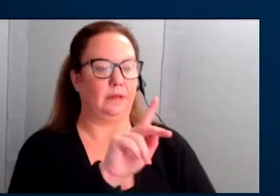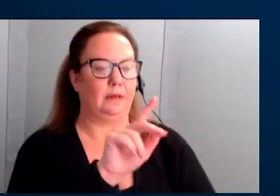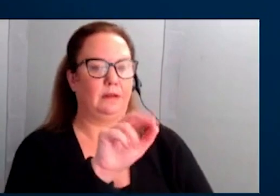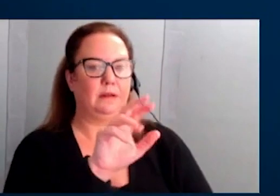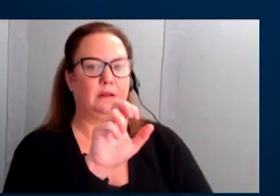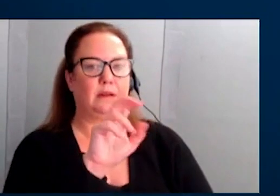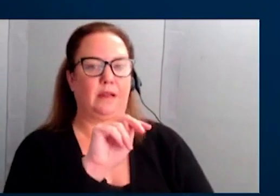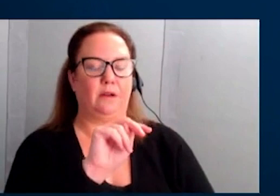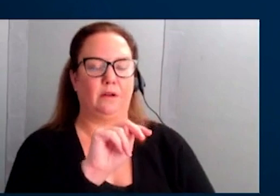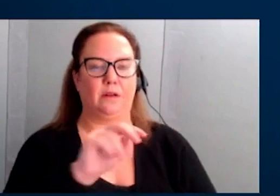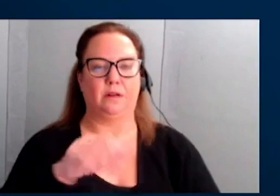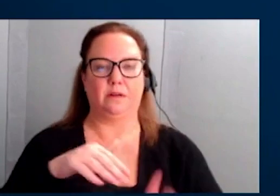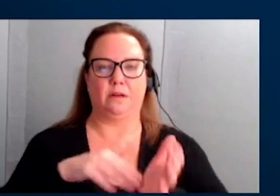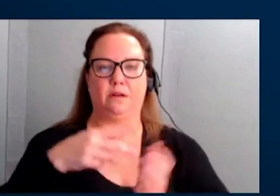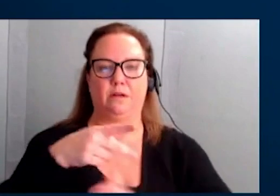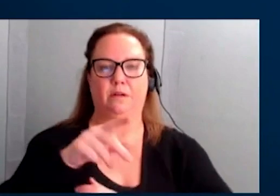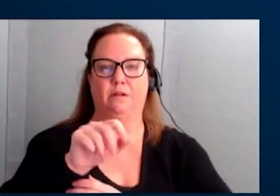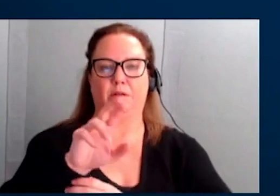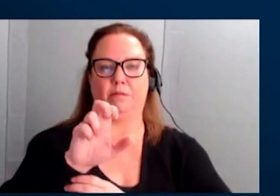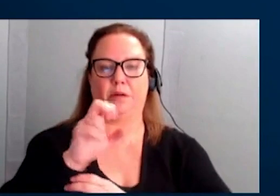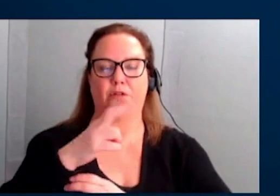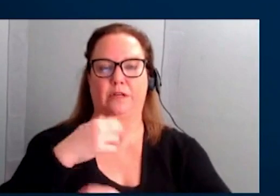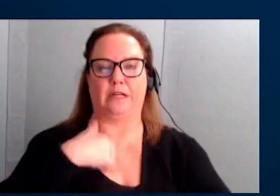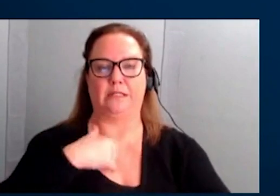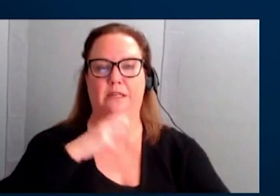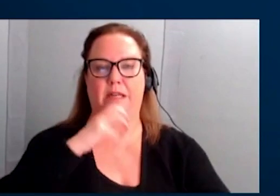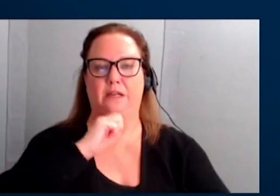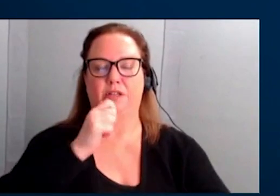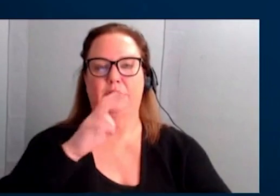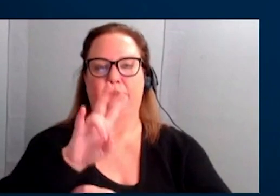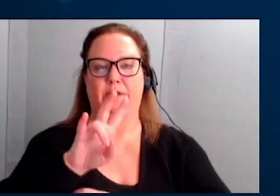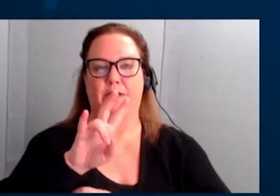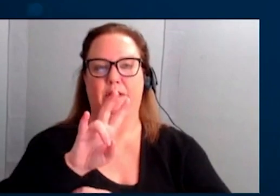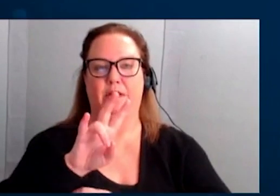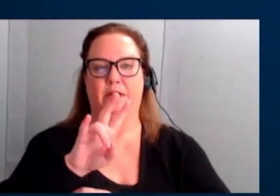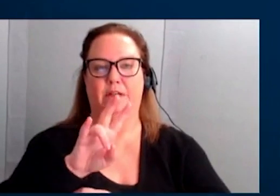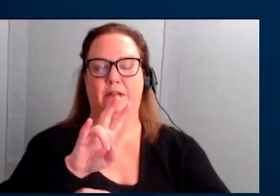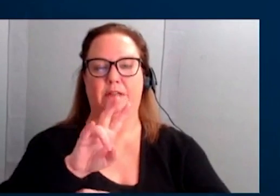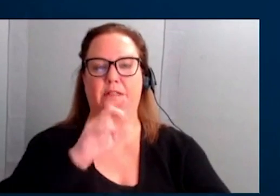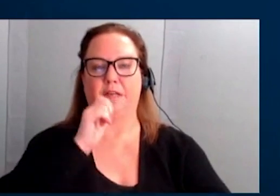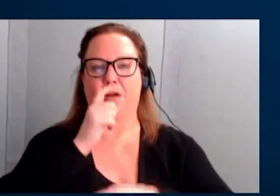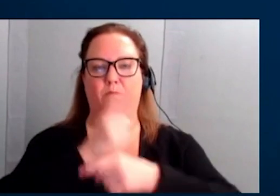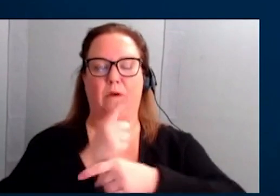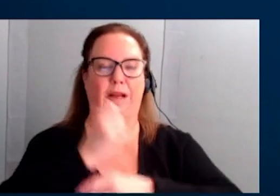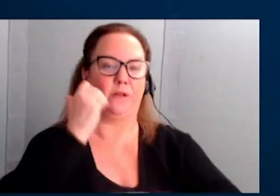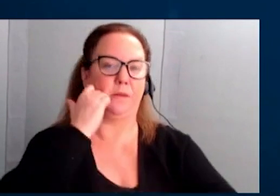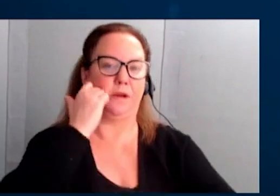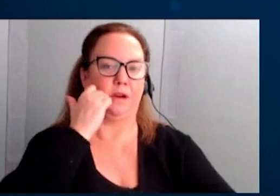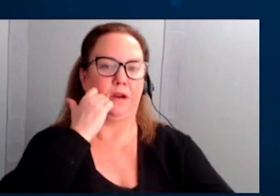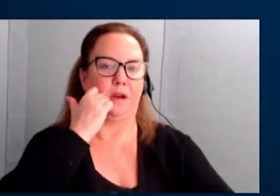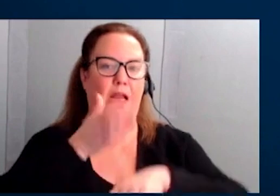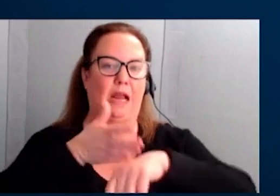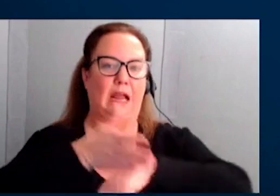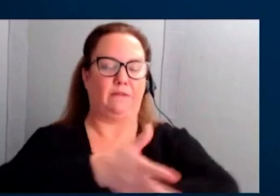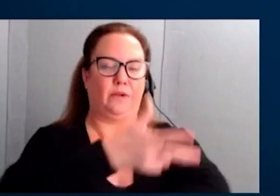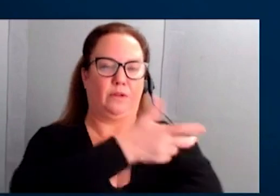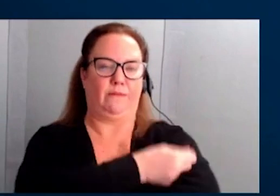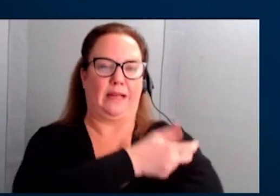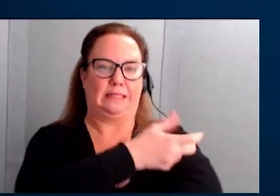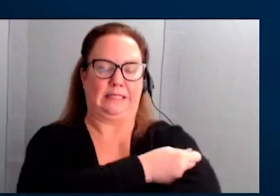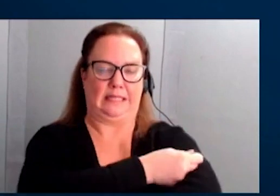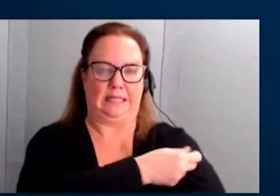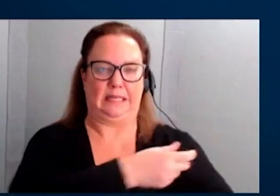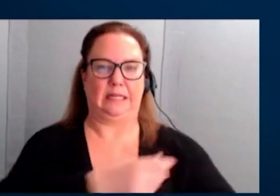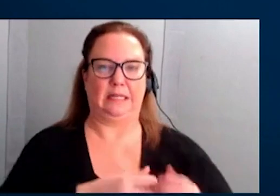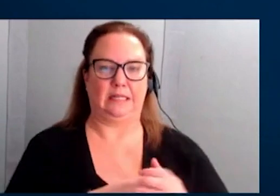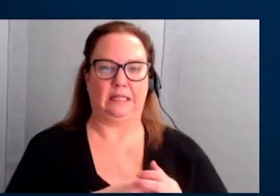Parrish, she has a 17-year-old daughter continuing to have irregular menstrual cycles after receiving the vaccine. Are